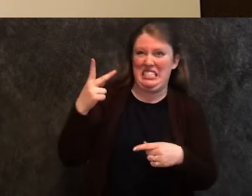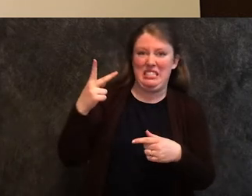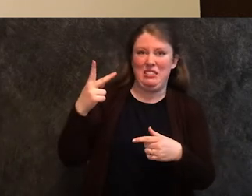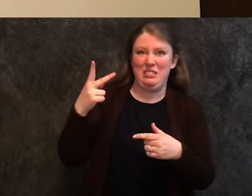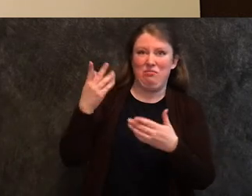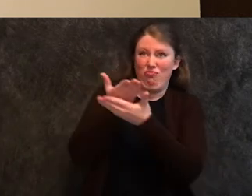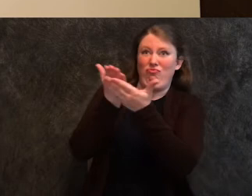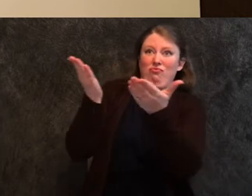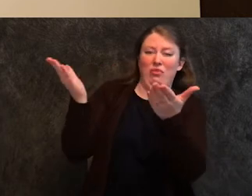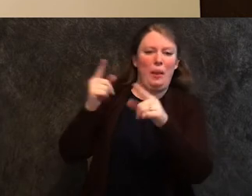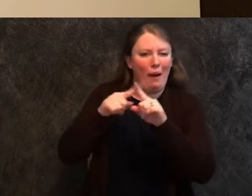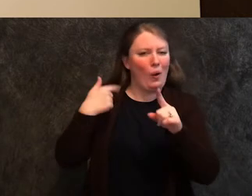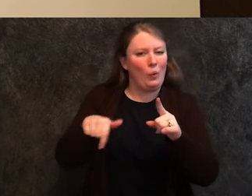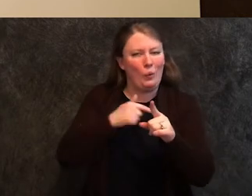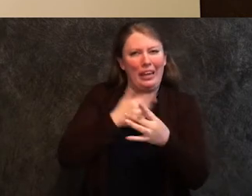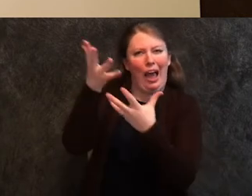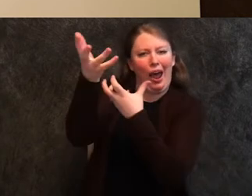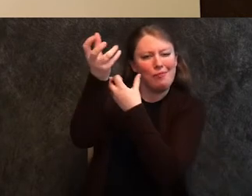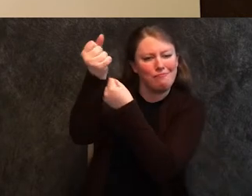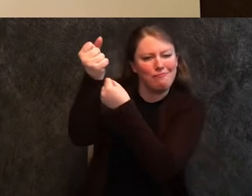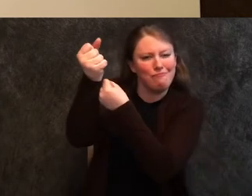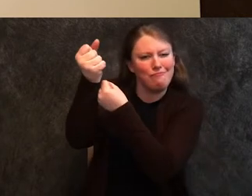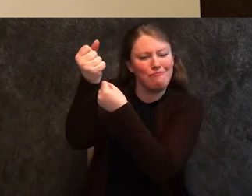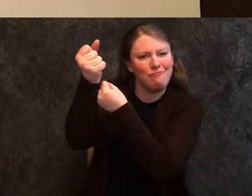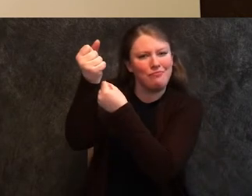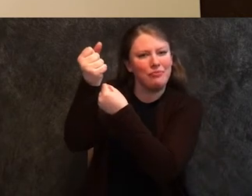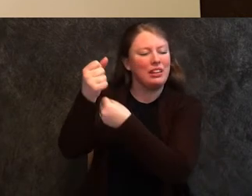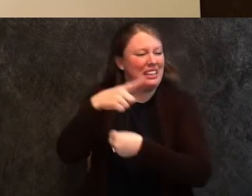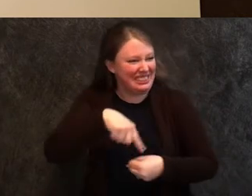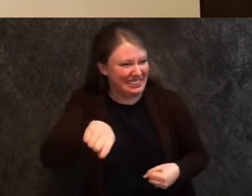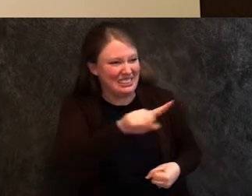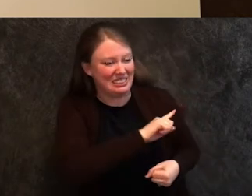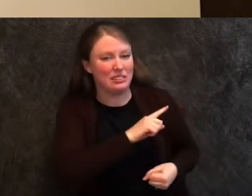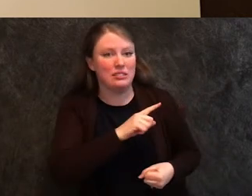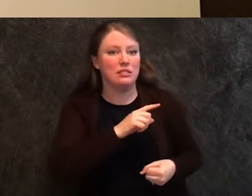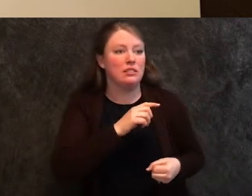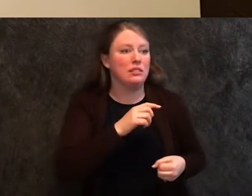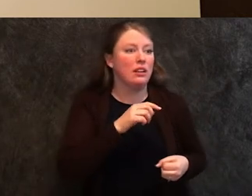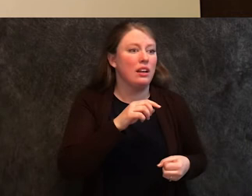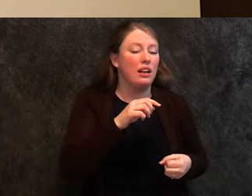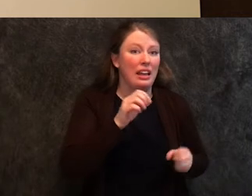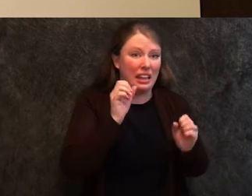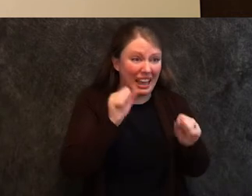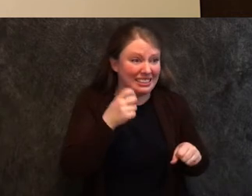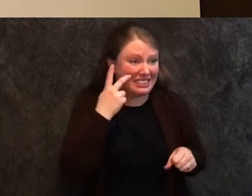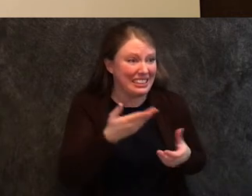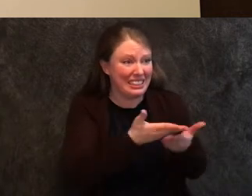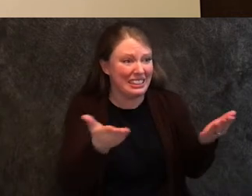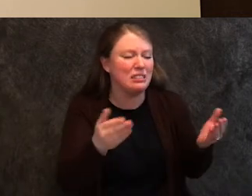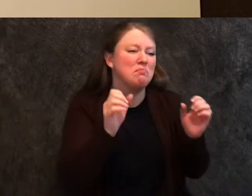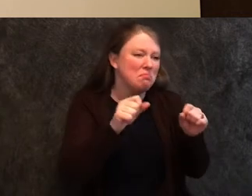That's faith, right? "For the things that are seen are transcendent, but the things that are unseen are